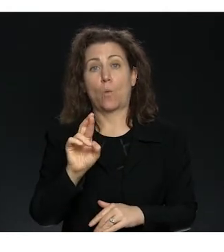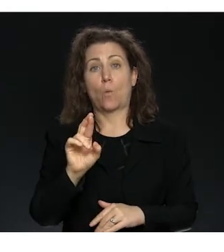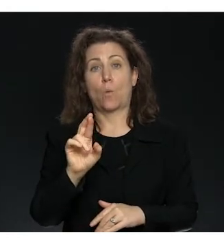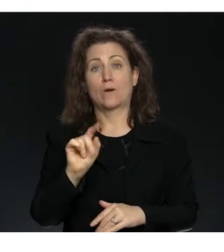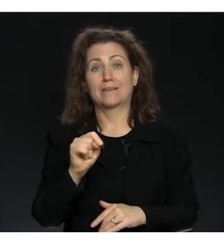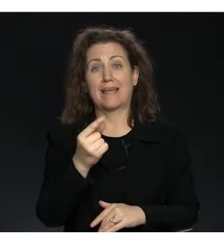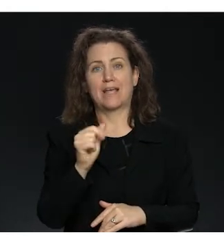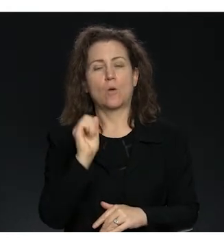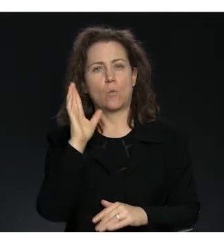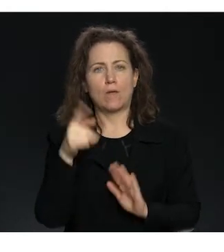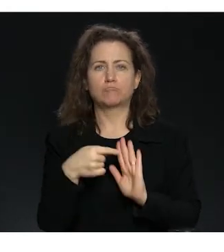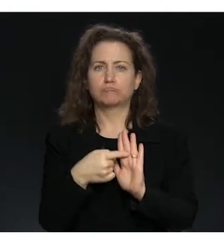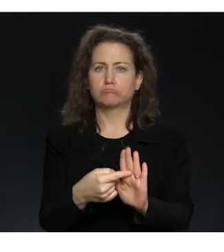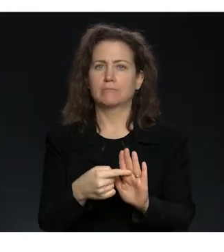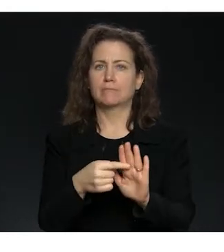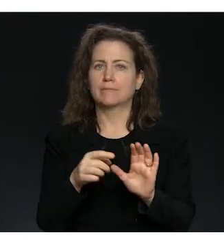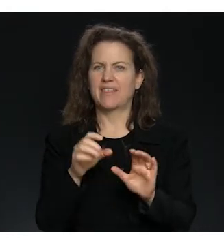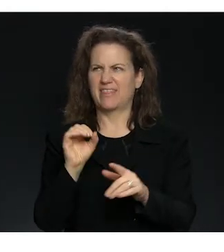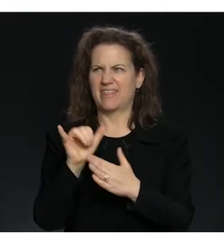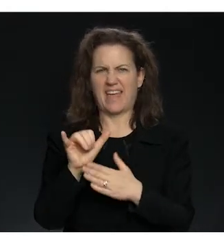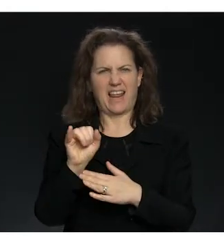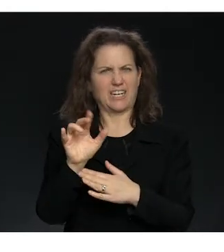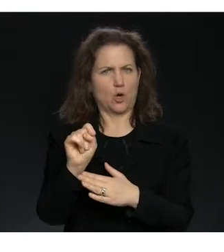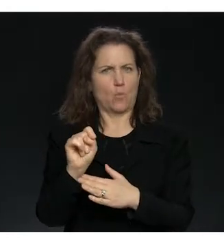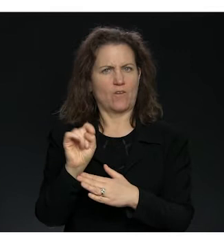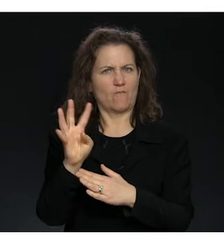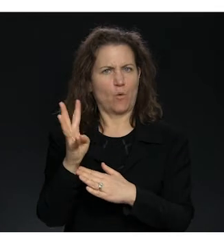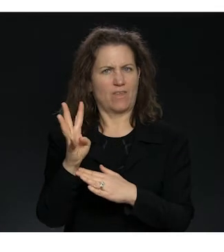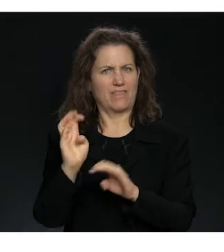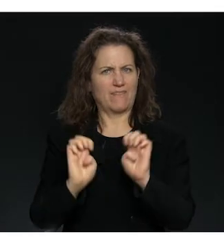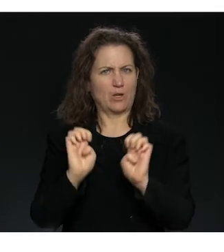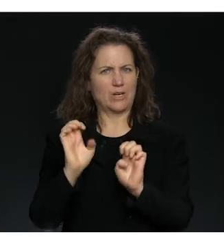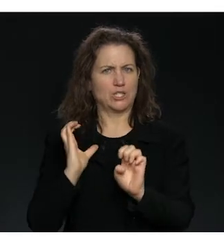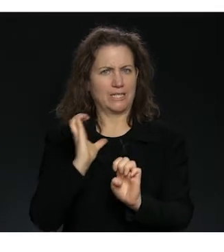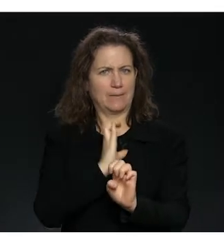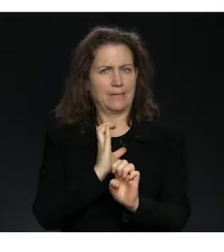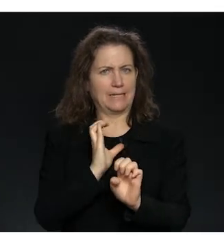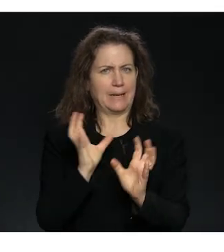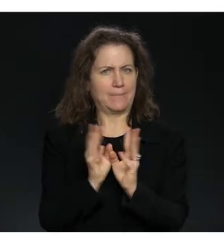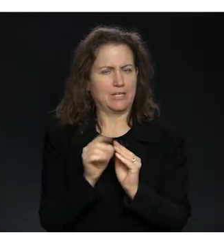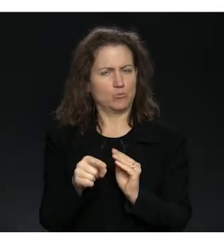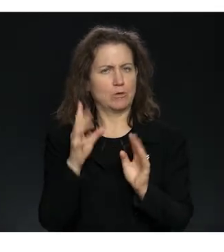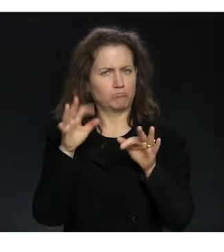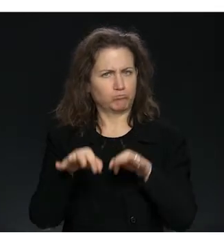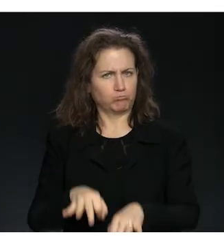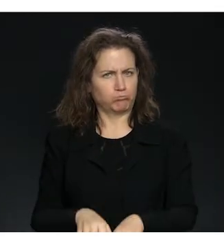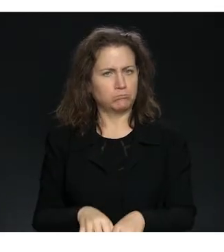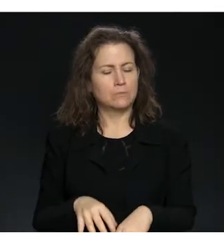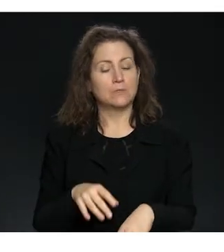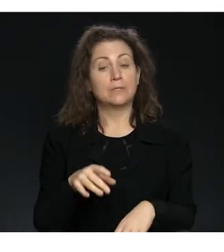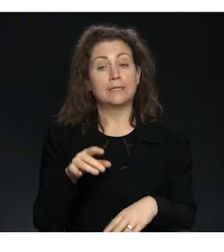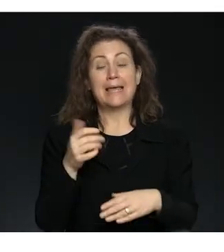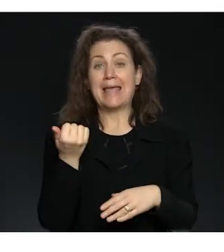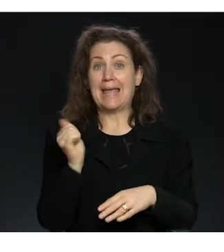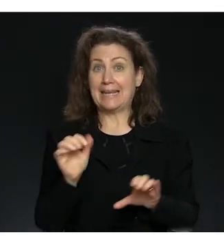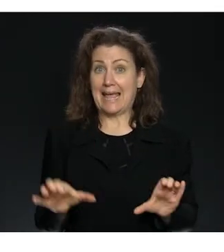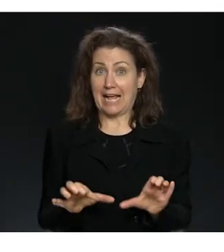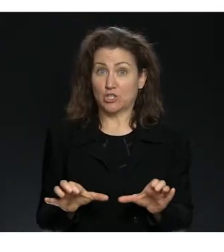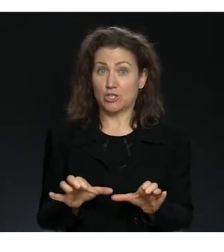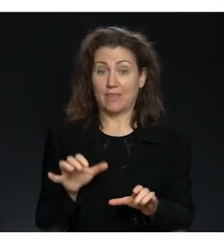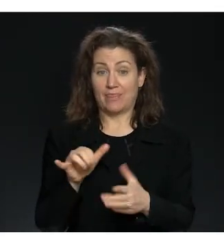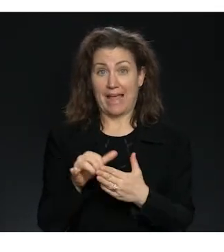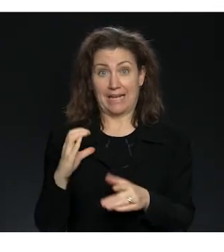4th Evaluation Committee meeting. Any actions taken at the Evaluation Committee can be found in the